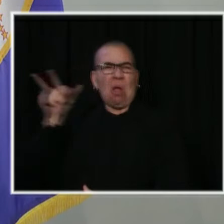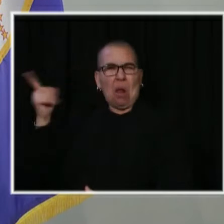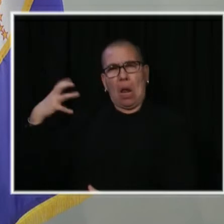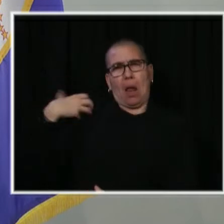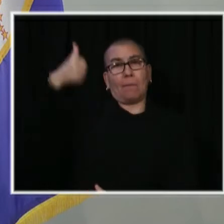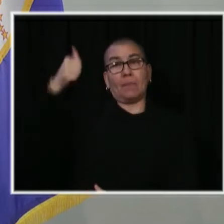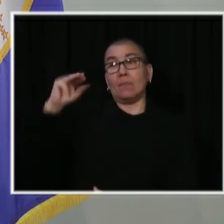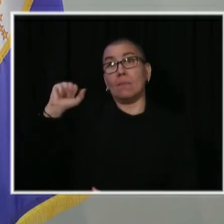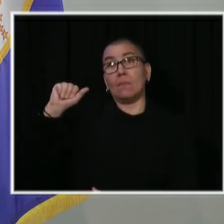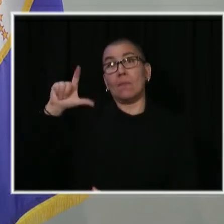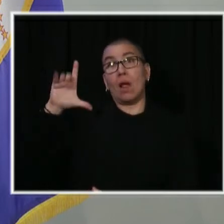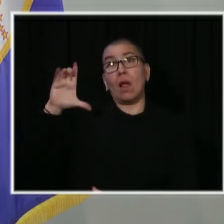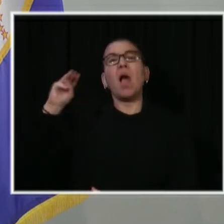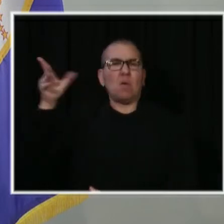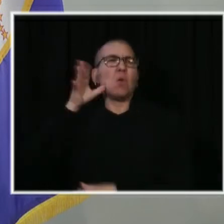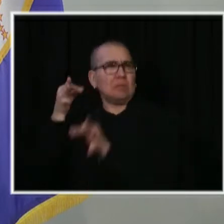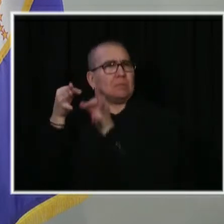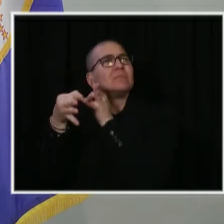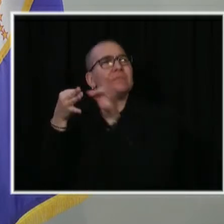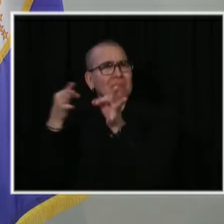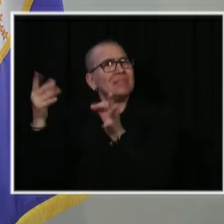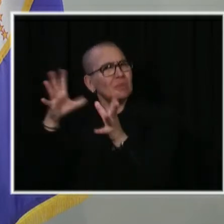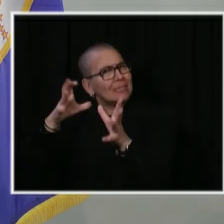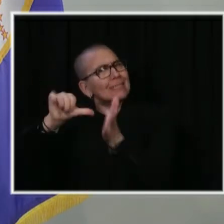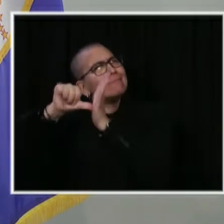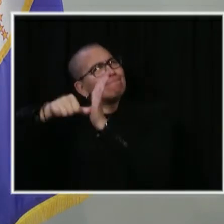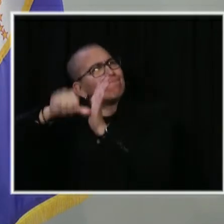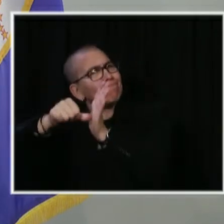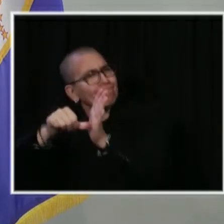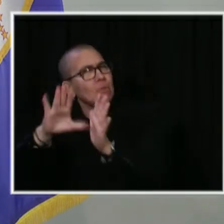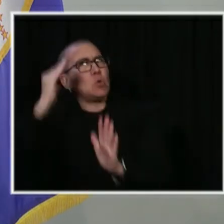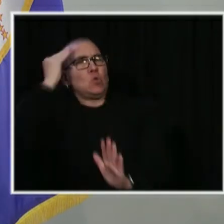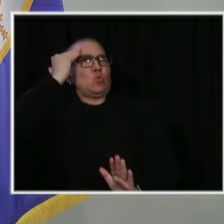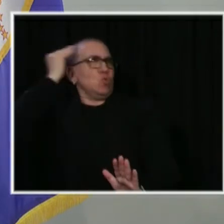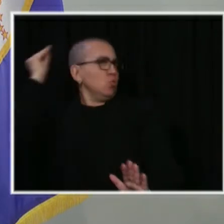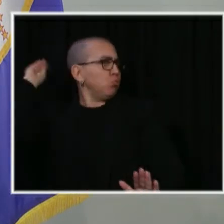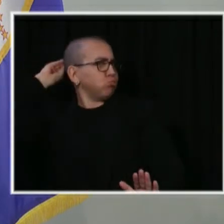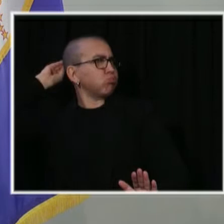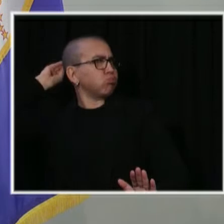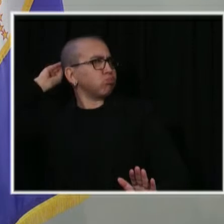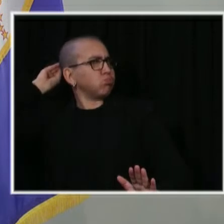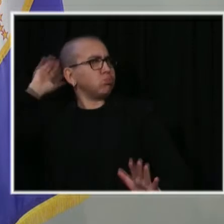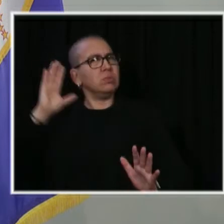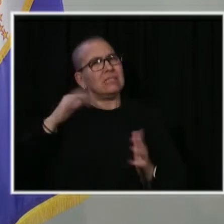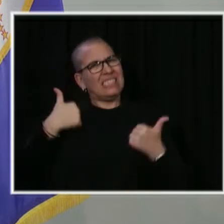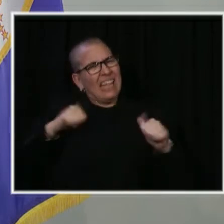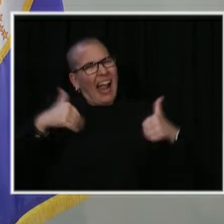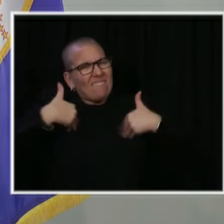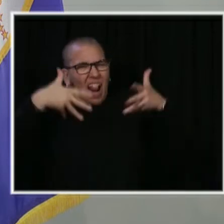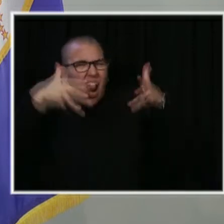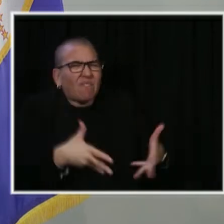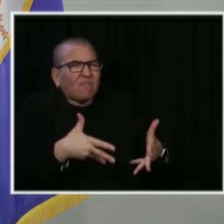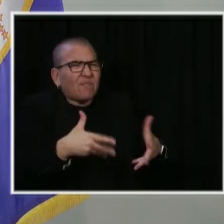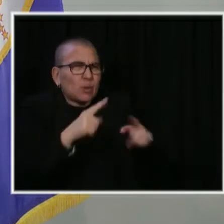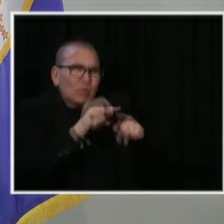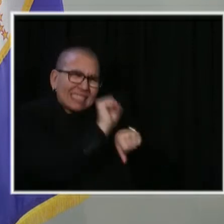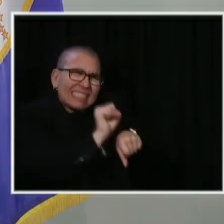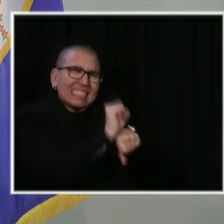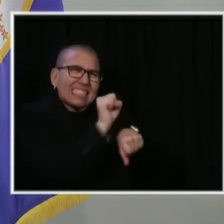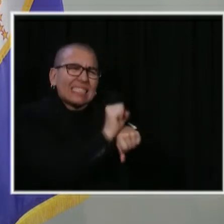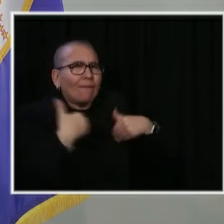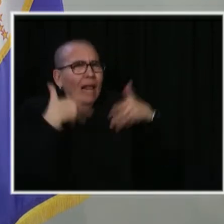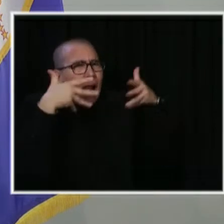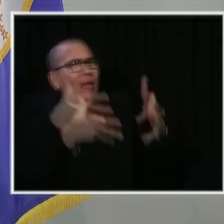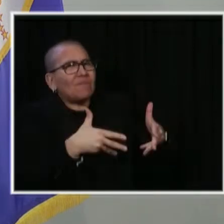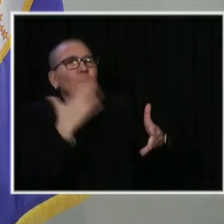those who are nervous, myself included, that this is a change back to that. We've got a little bit more work to do. We're sitting at about 60%. While that blunted